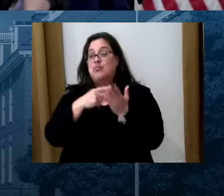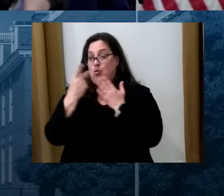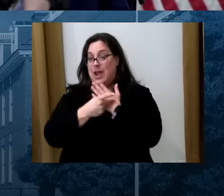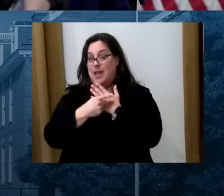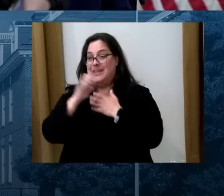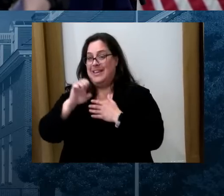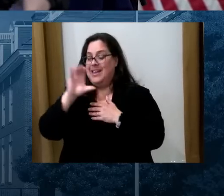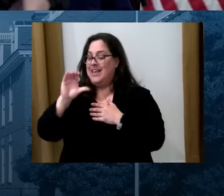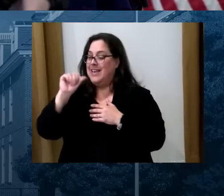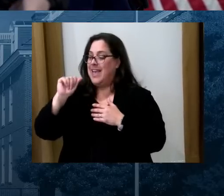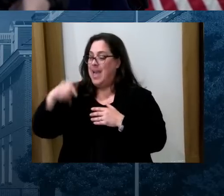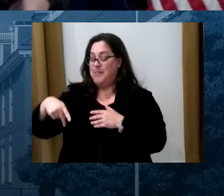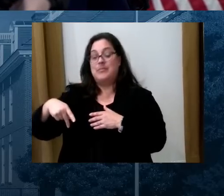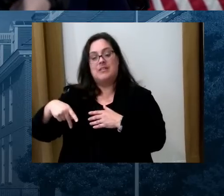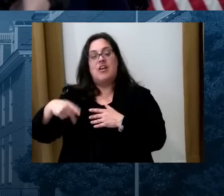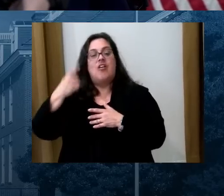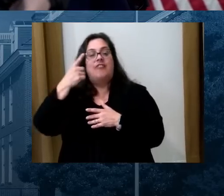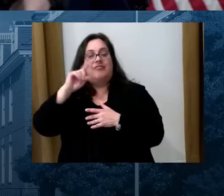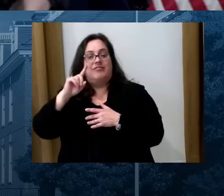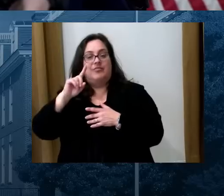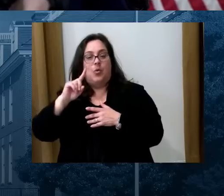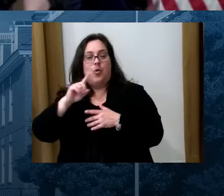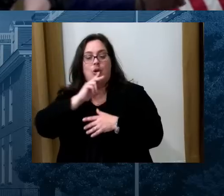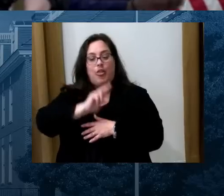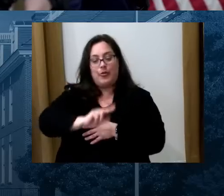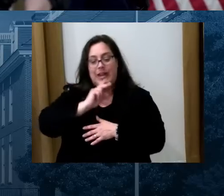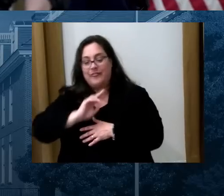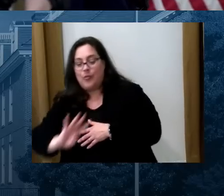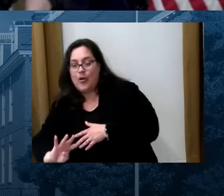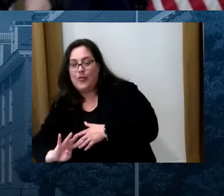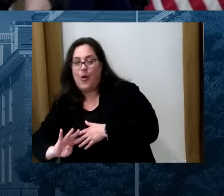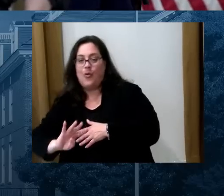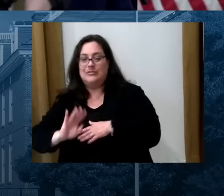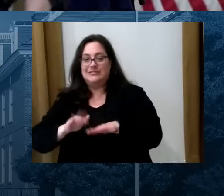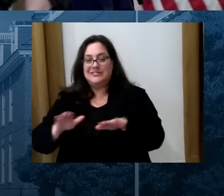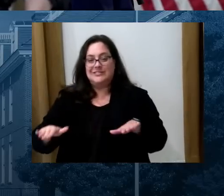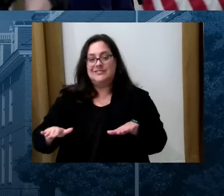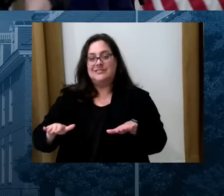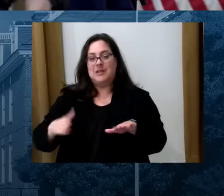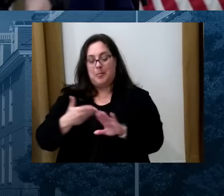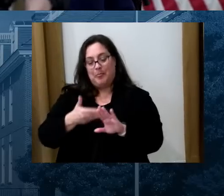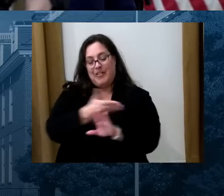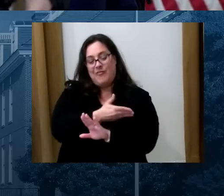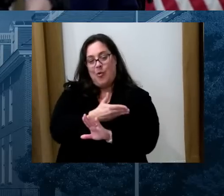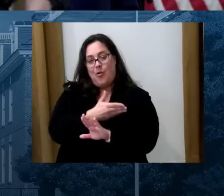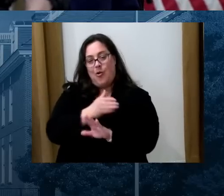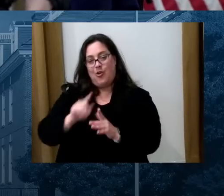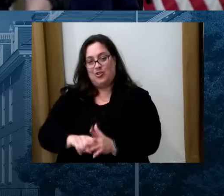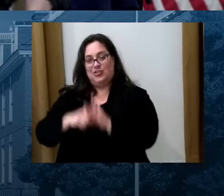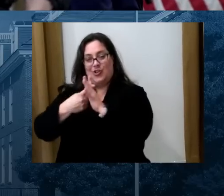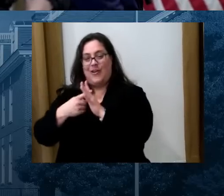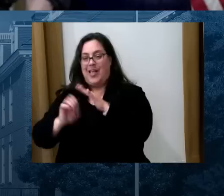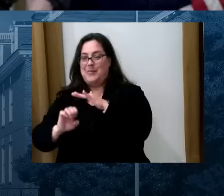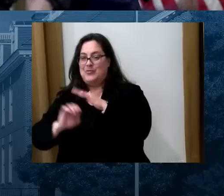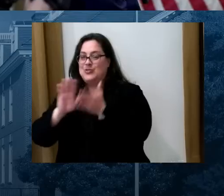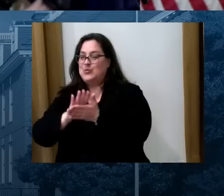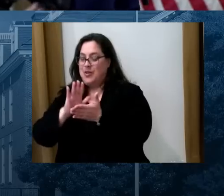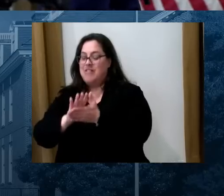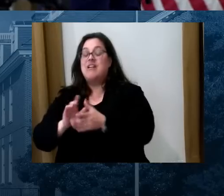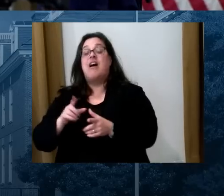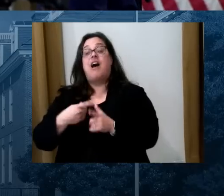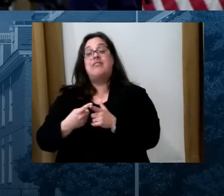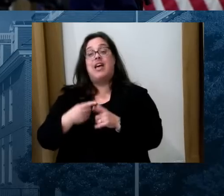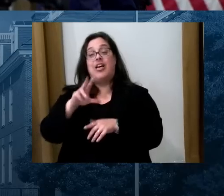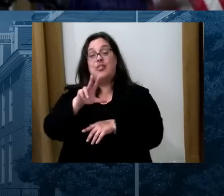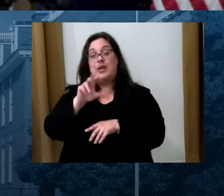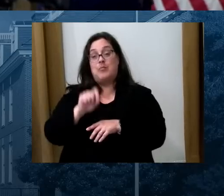which obviously is dedicated to 3- and 4-year-olds prior to them jumping into elementary school. And then